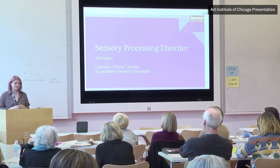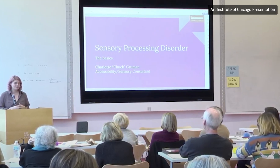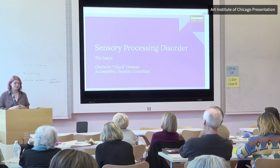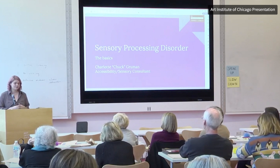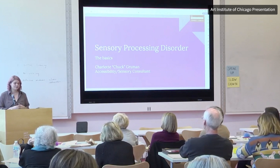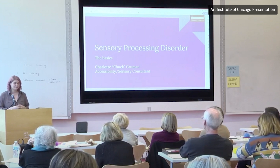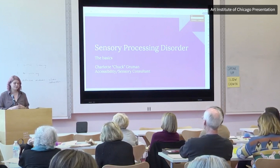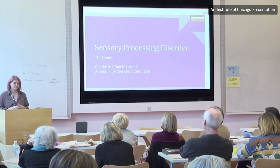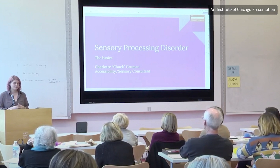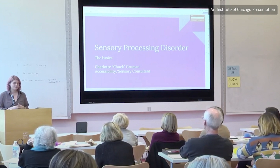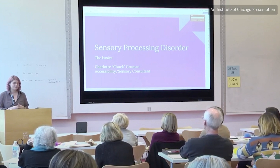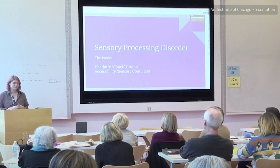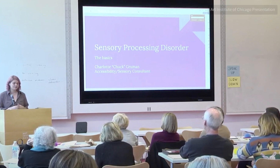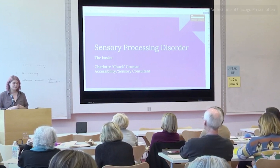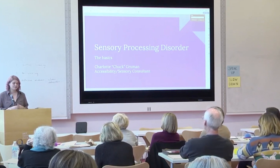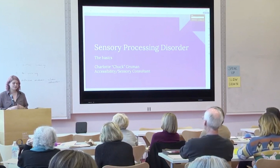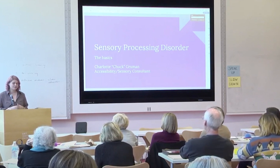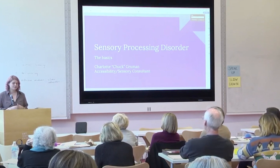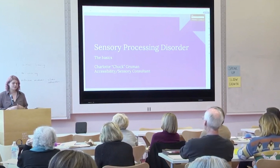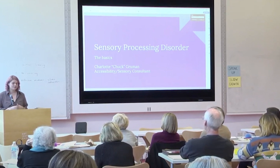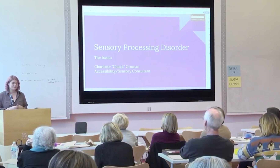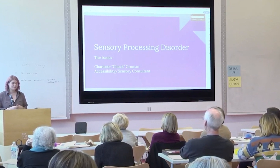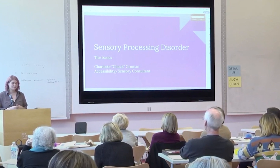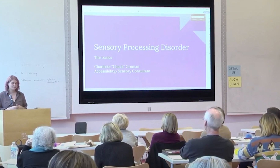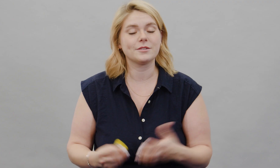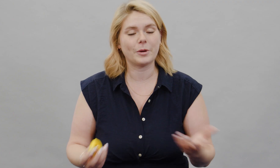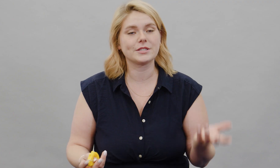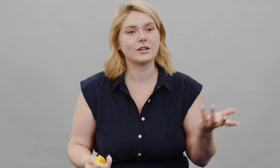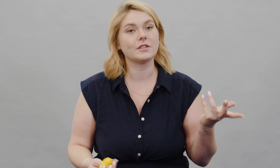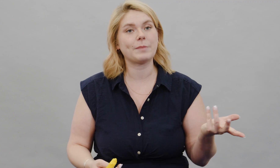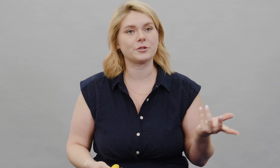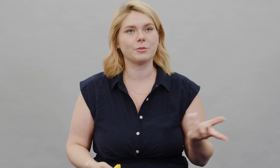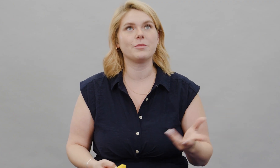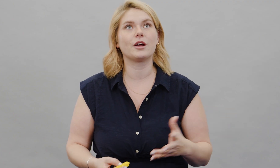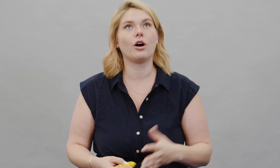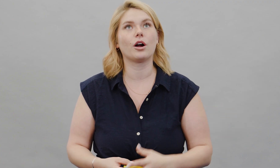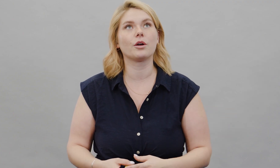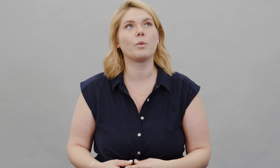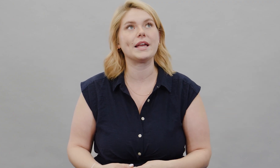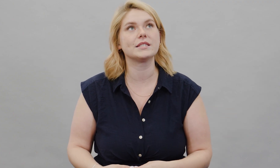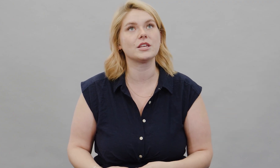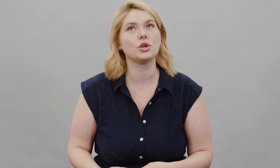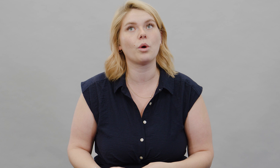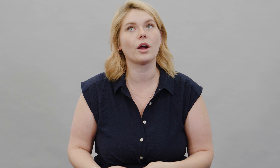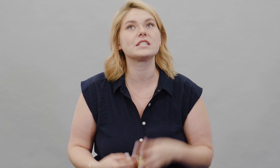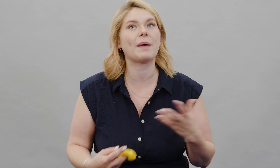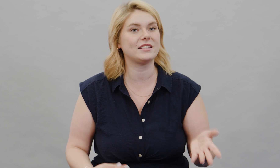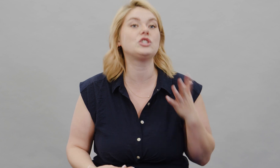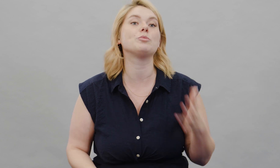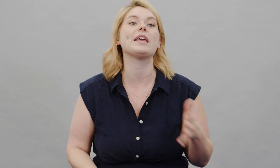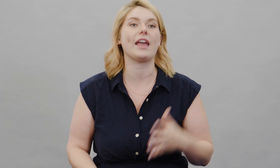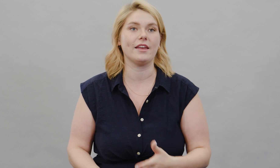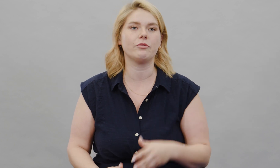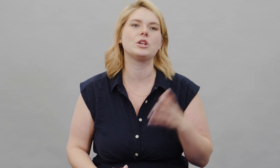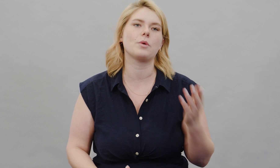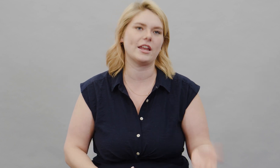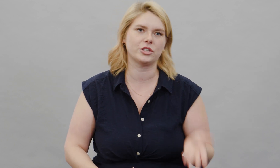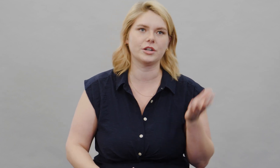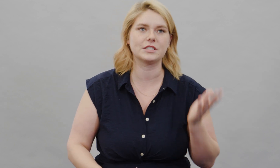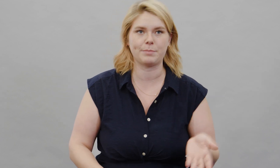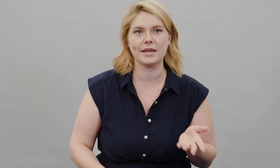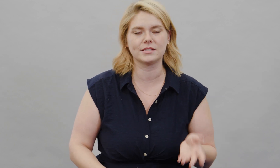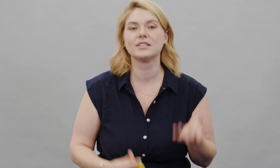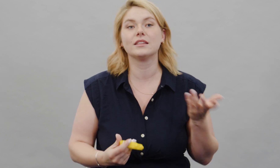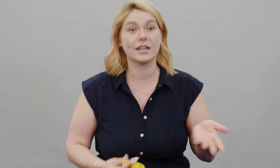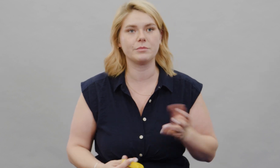unique position to advocate for people who weren't able to advocate for themselves. Because as a person on the spectrum, there are ways that you are expected to behave when you